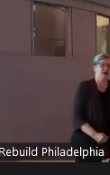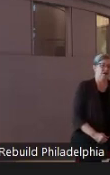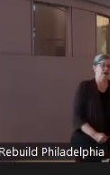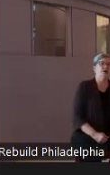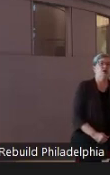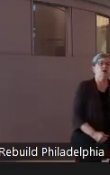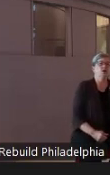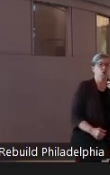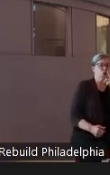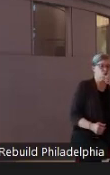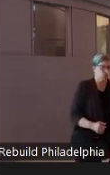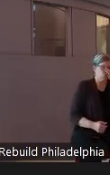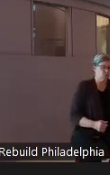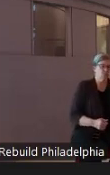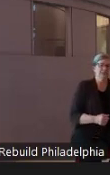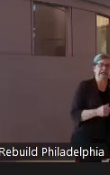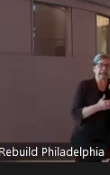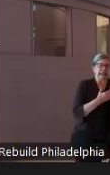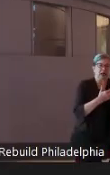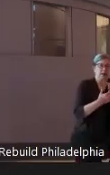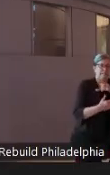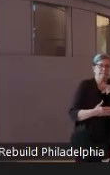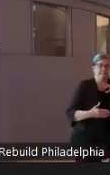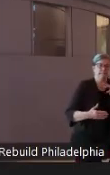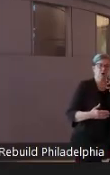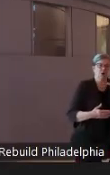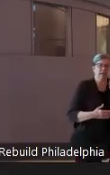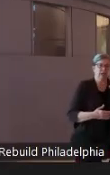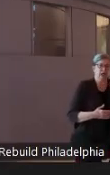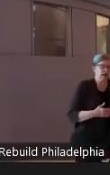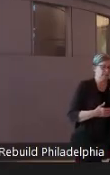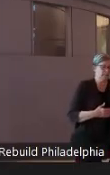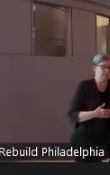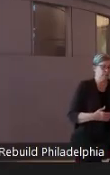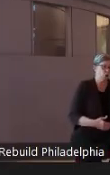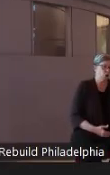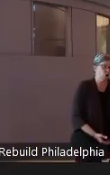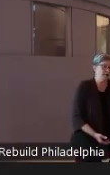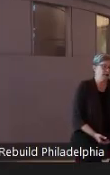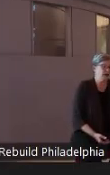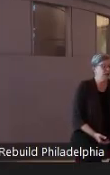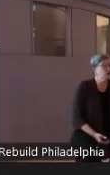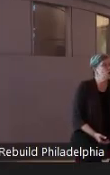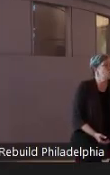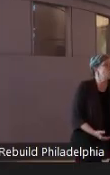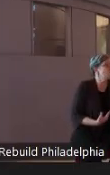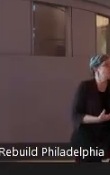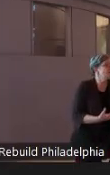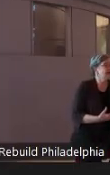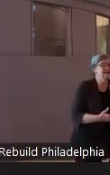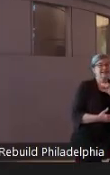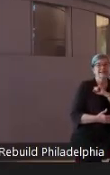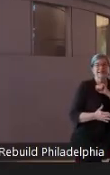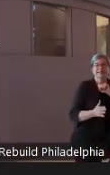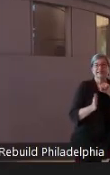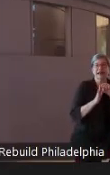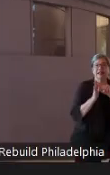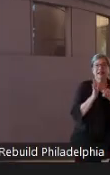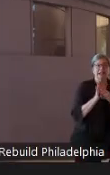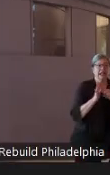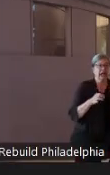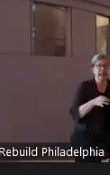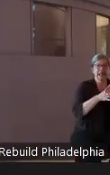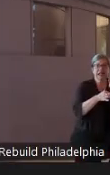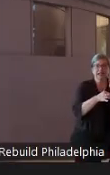other side of Parkside. I'd also like to thank state elected officials,